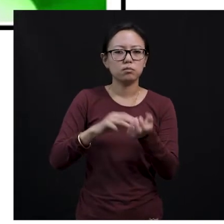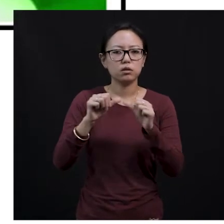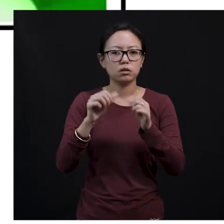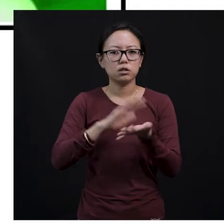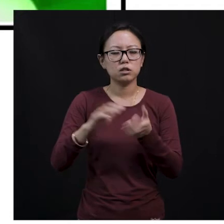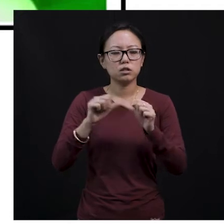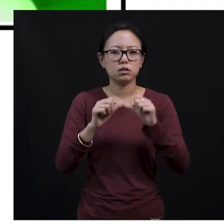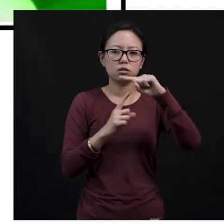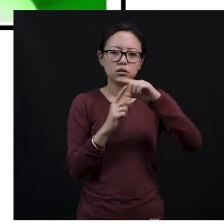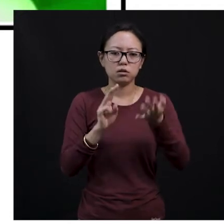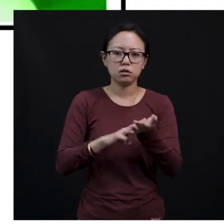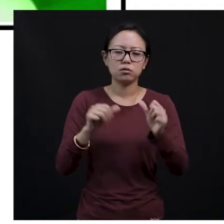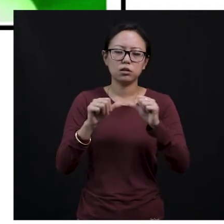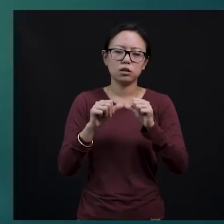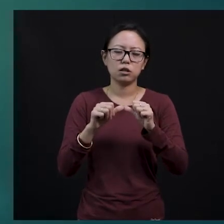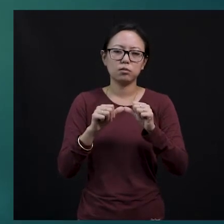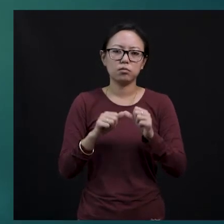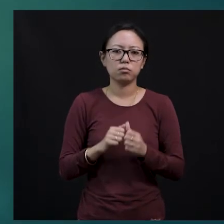Gandhi to the entire world.